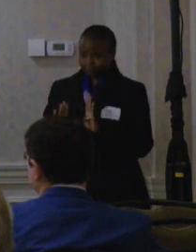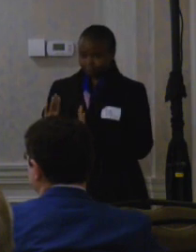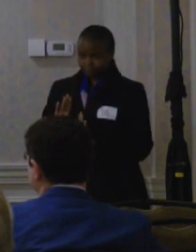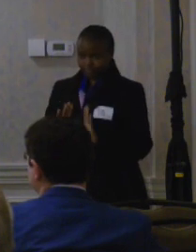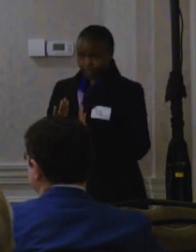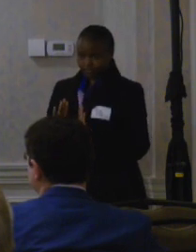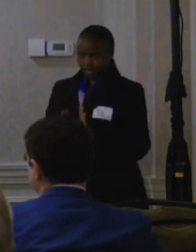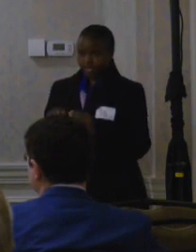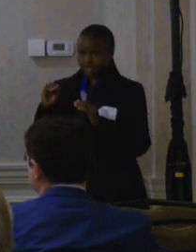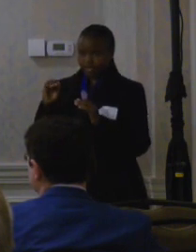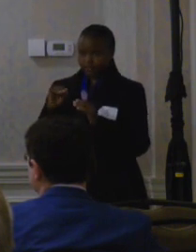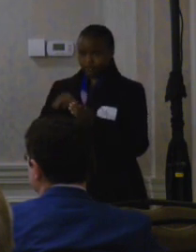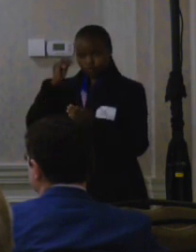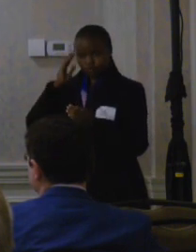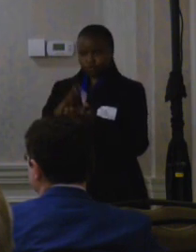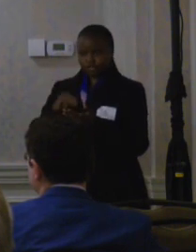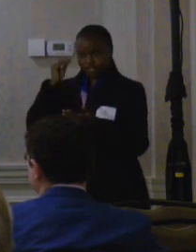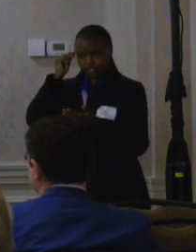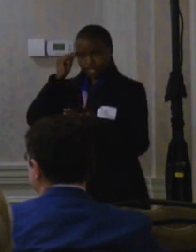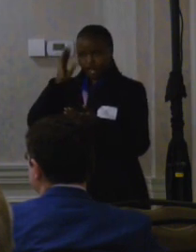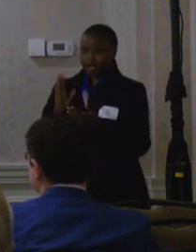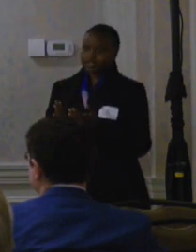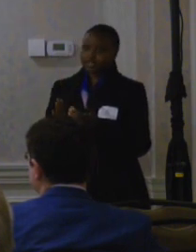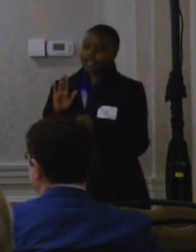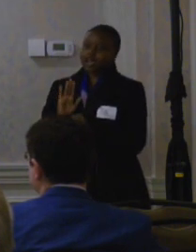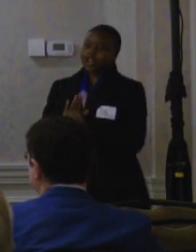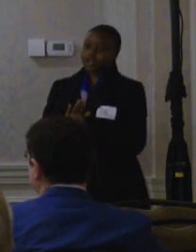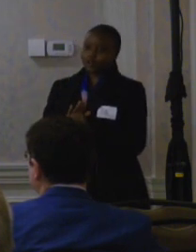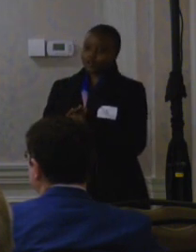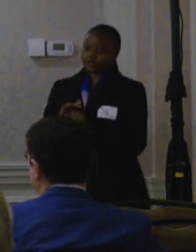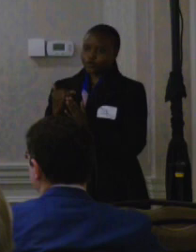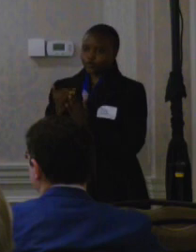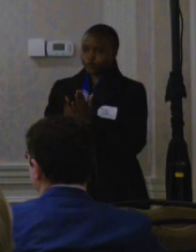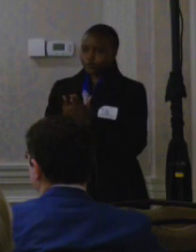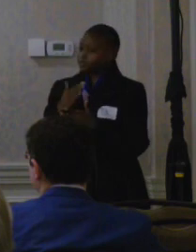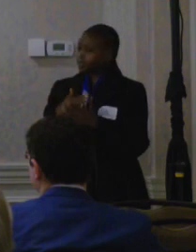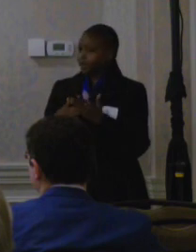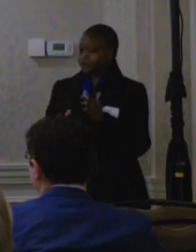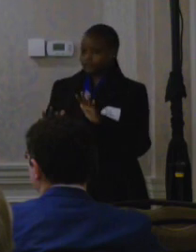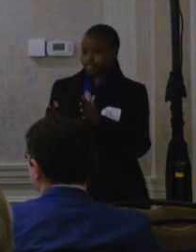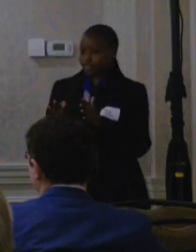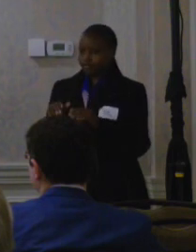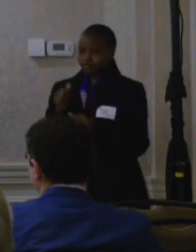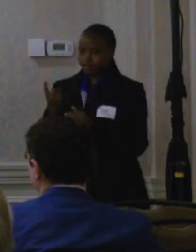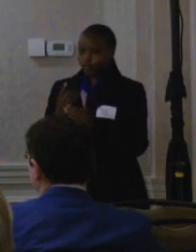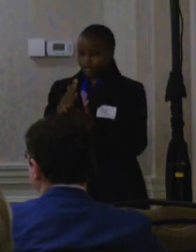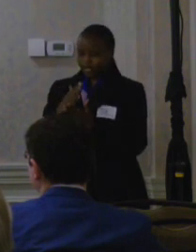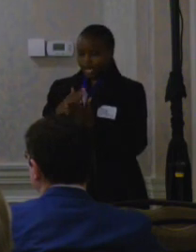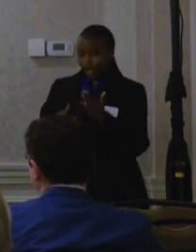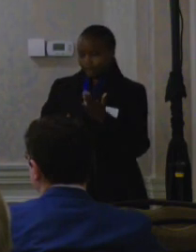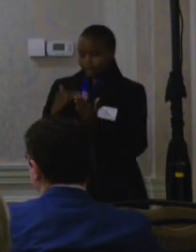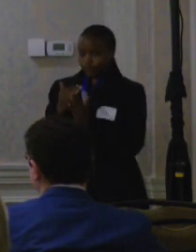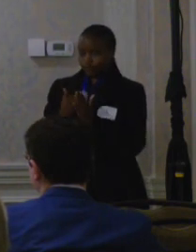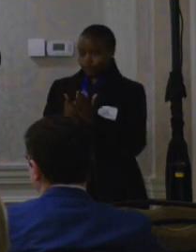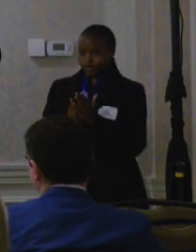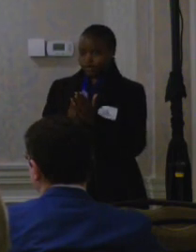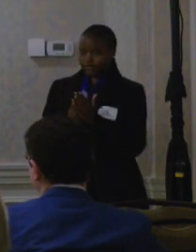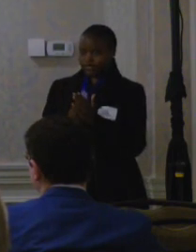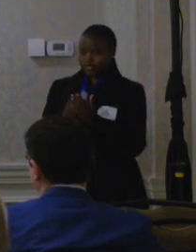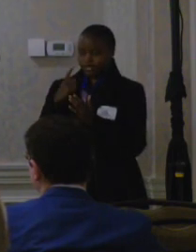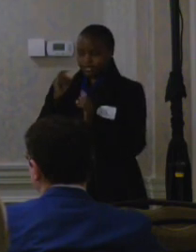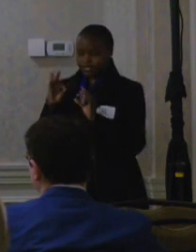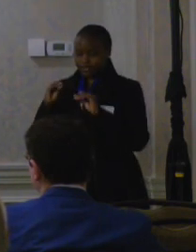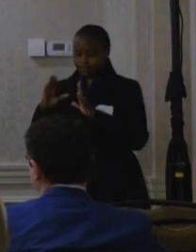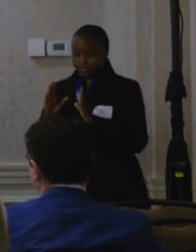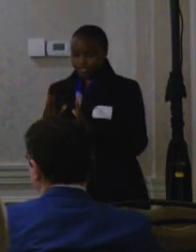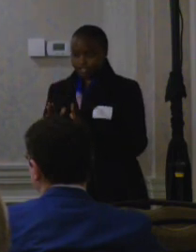evaluated for student learning. A lot of programs, about half, I guess it's striking that only half of programs even see if the